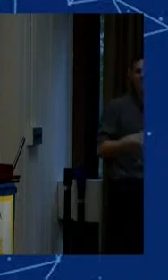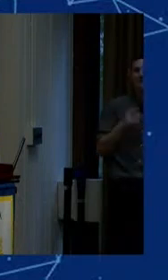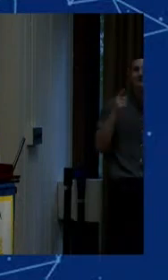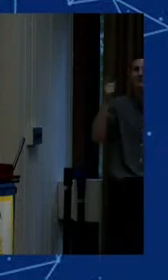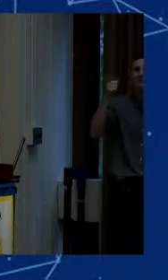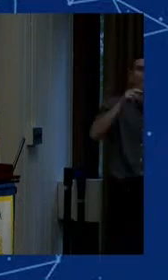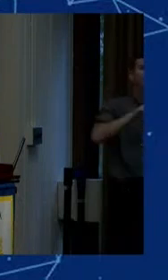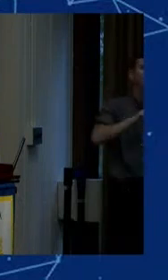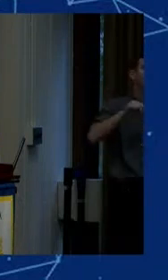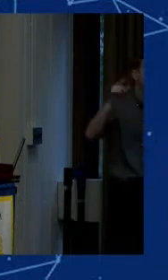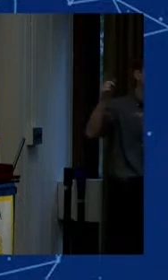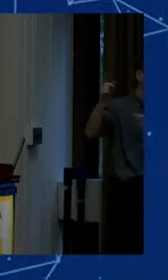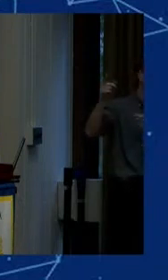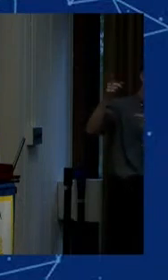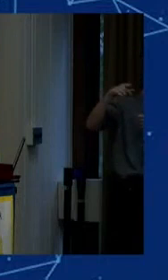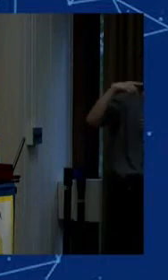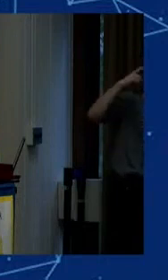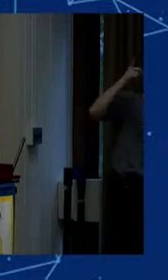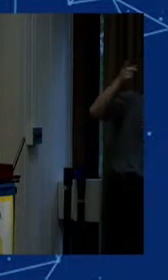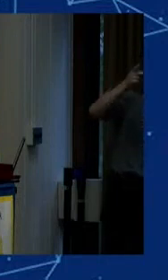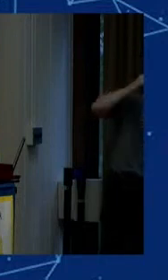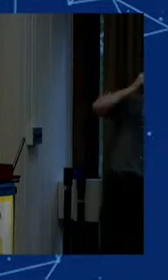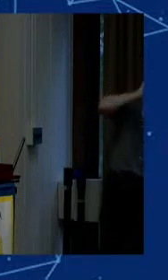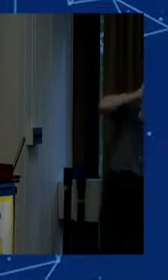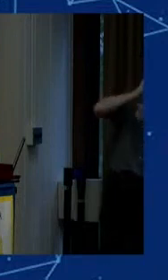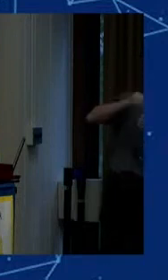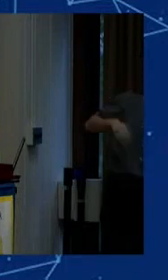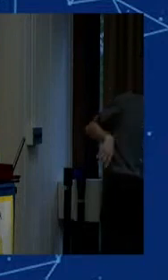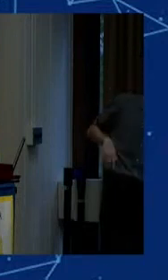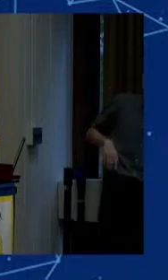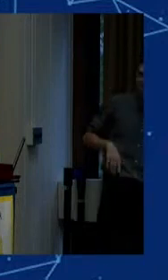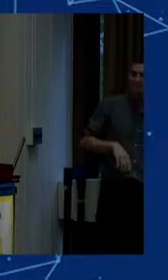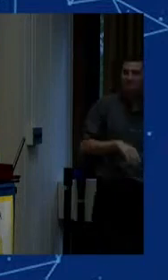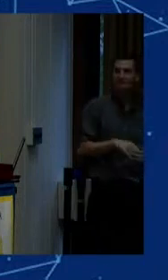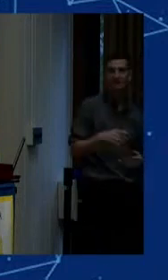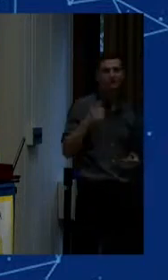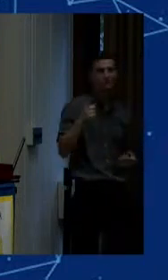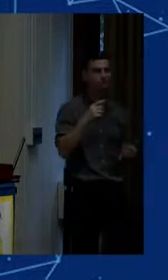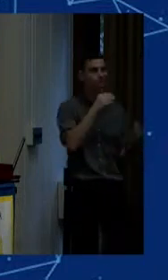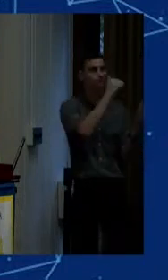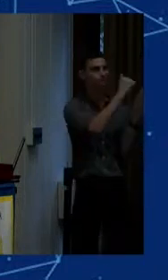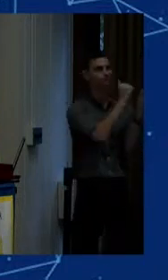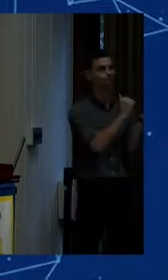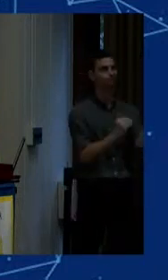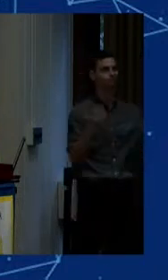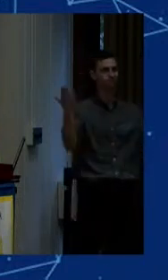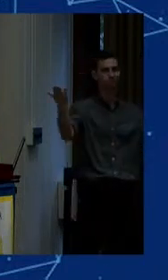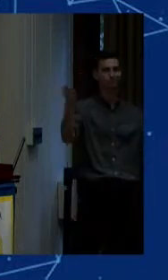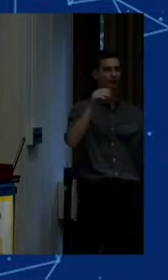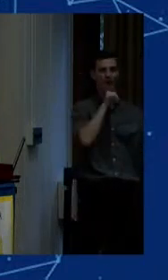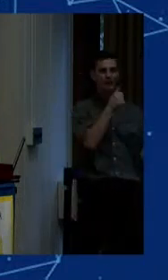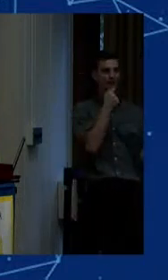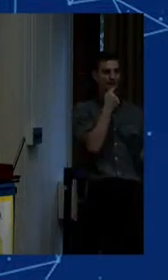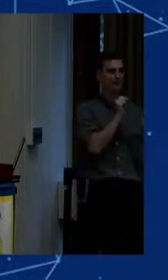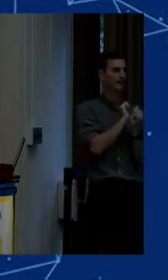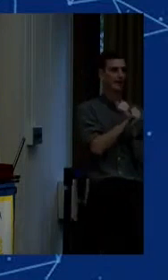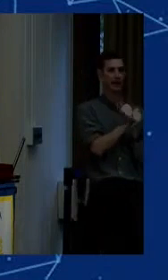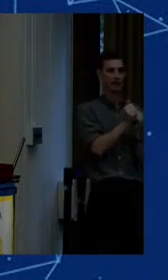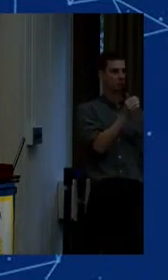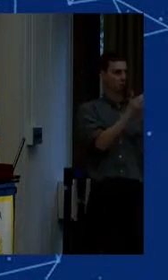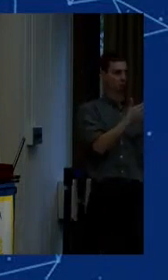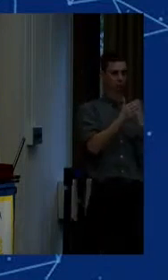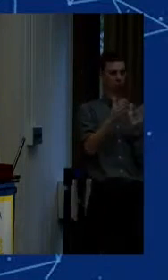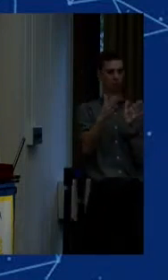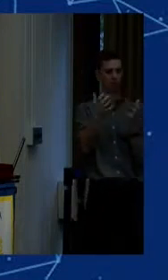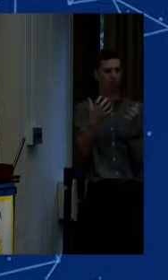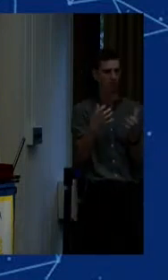dragons eat? This is the stuff that they eat. And it just gives you a list. I didn't tell it how I wanted the information.